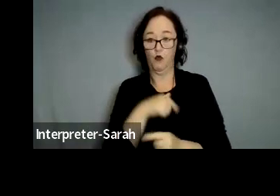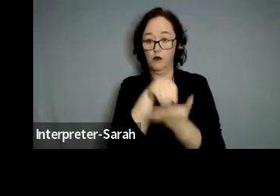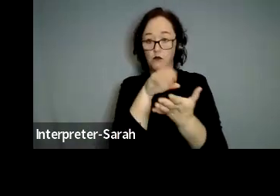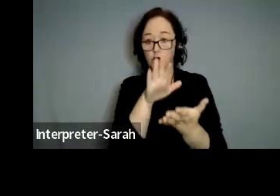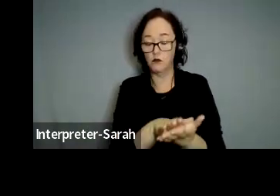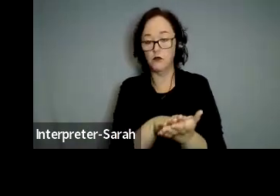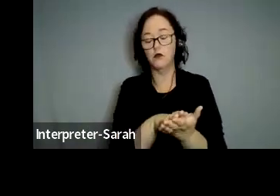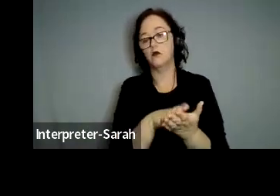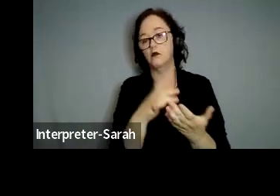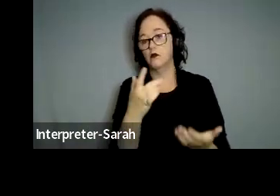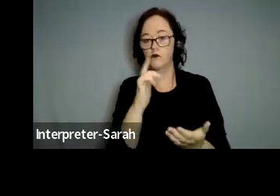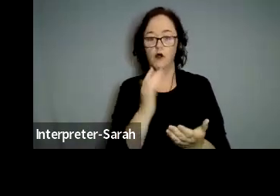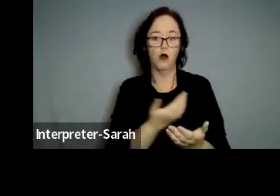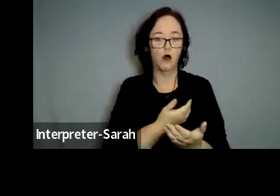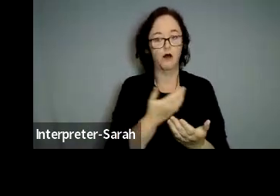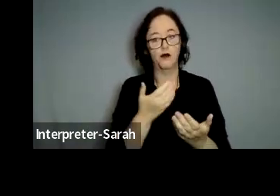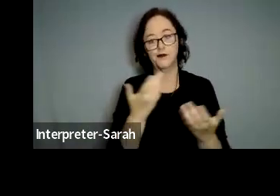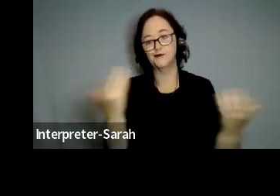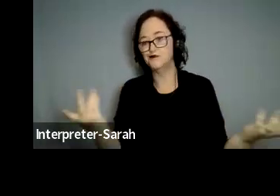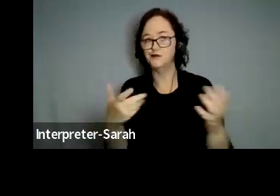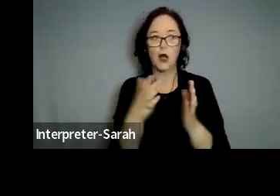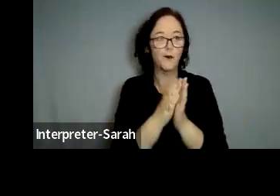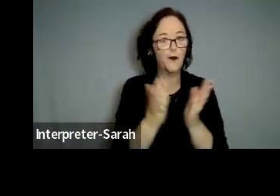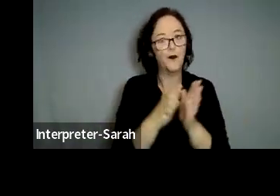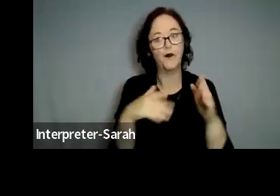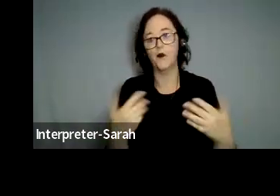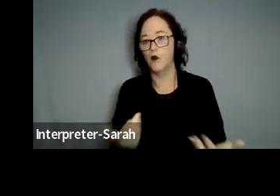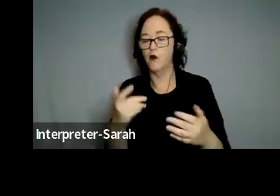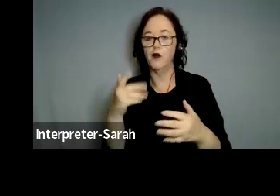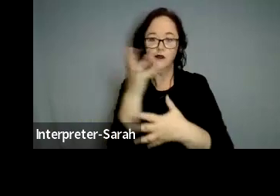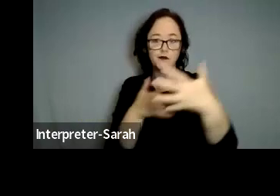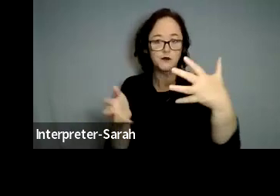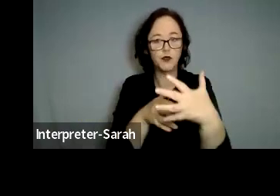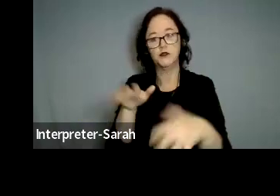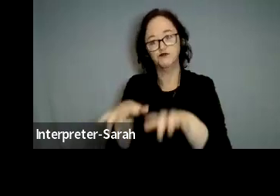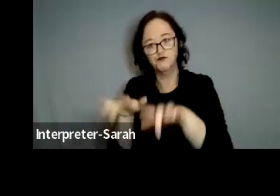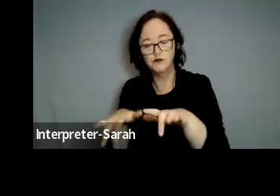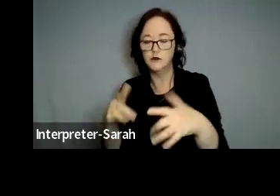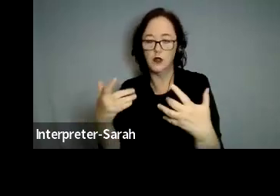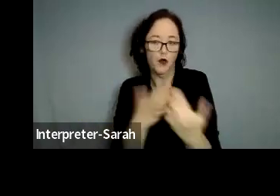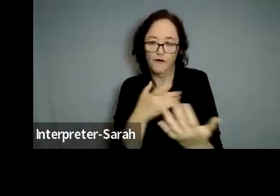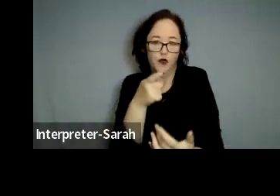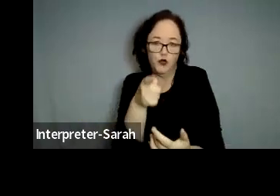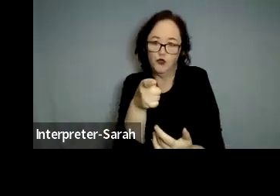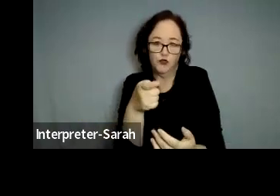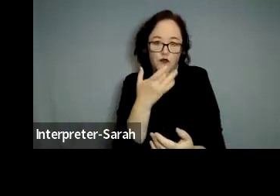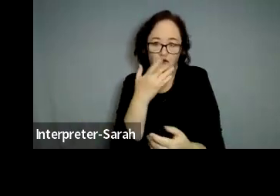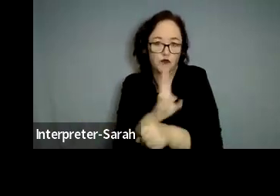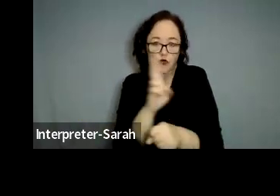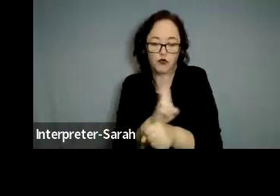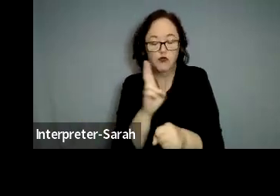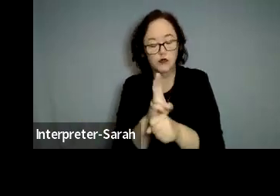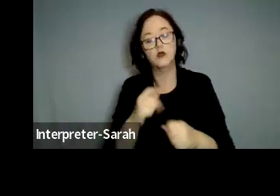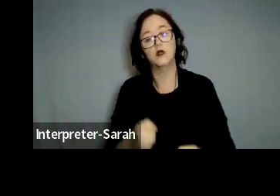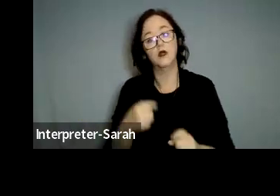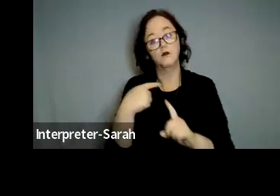our financial systems, whatever we're using, and then turning back out to our management, to our board of directors, to